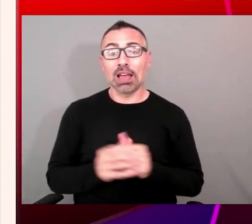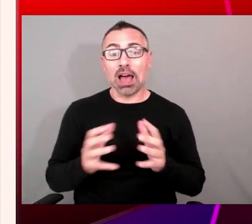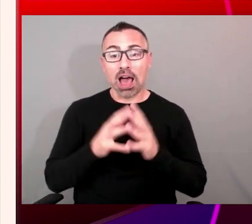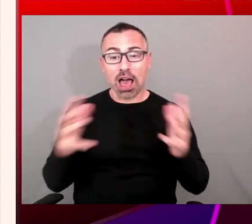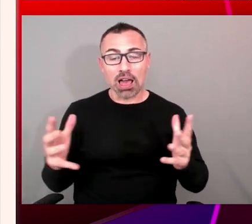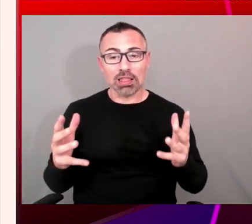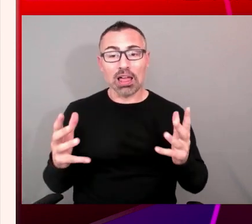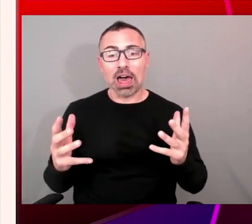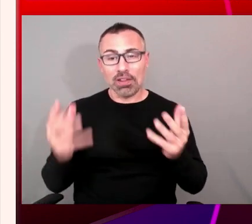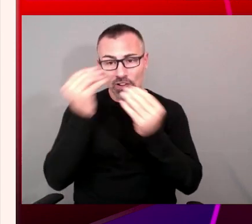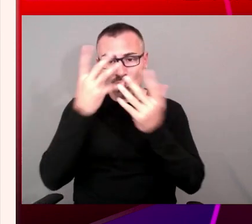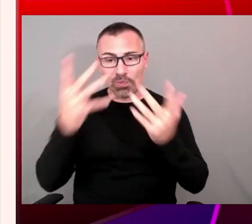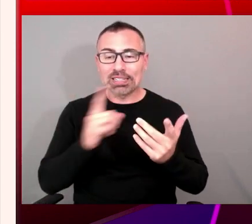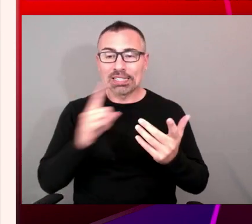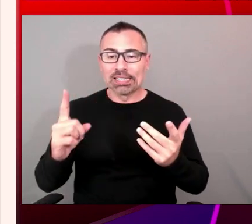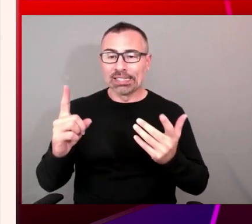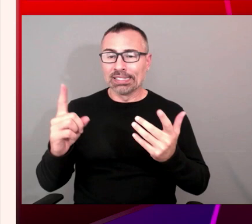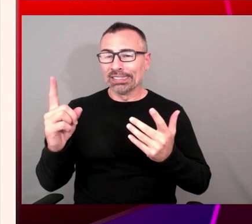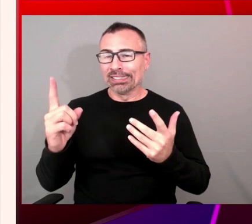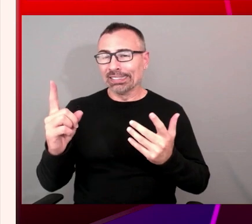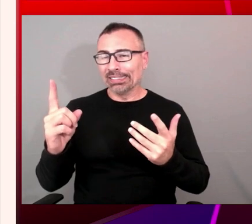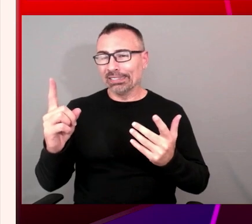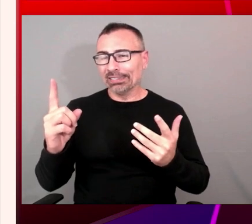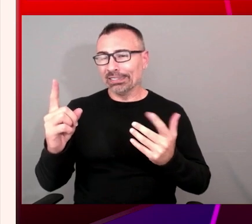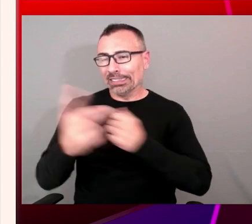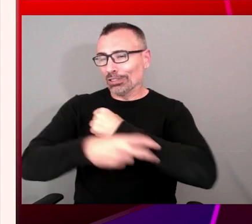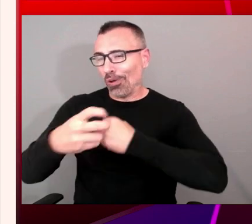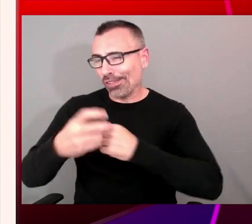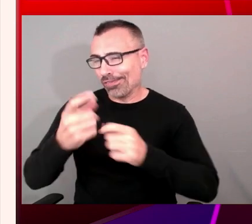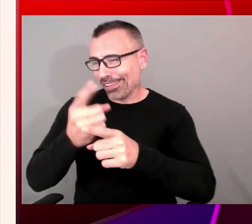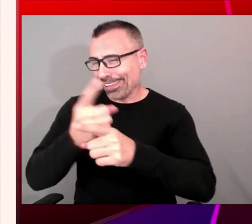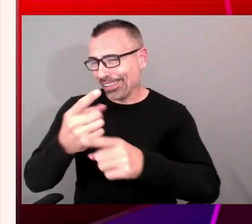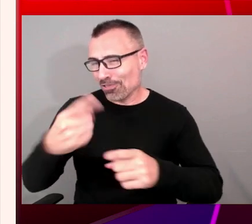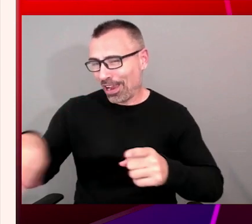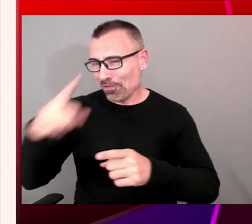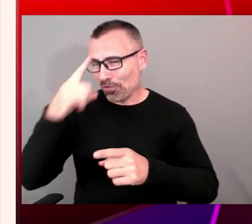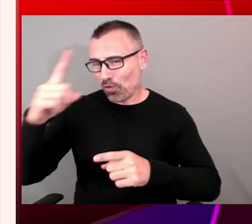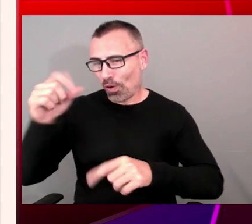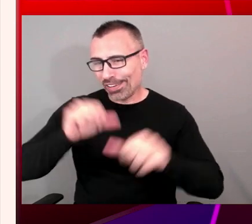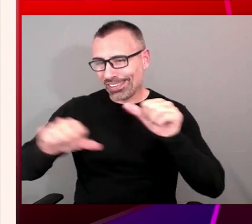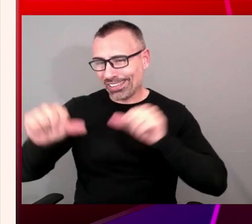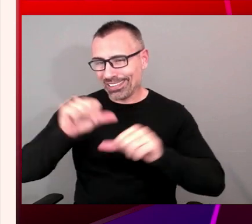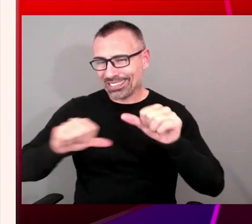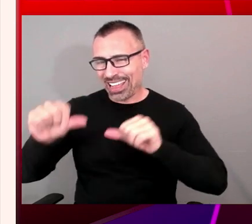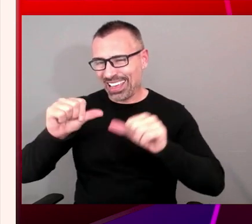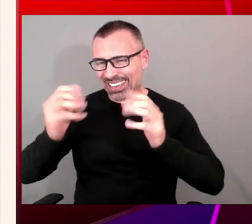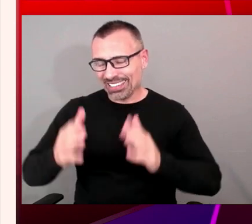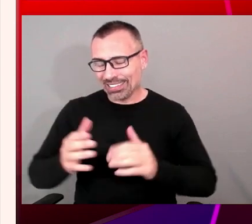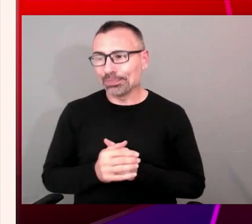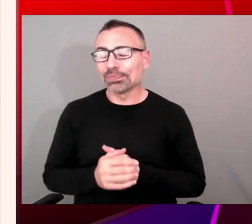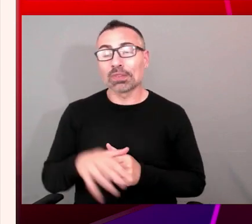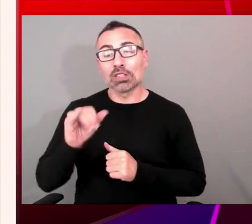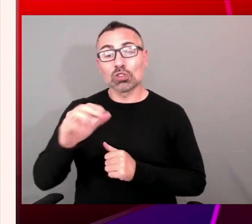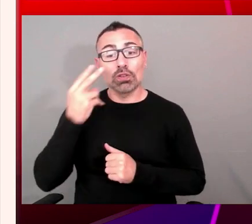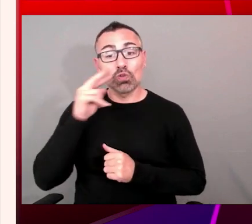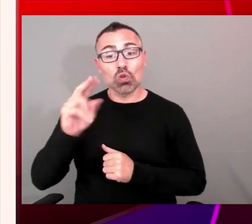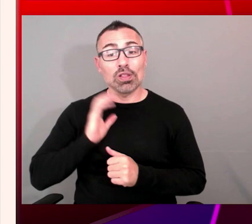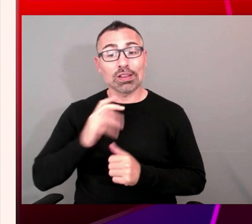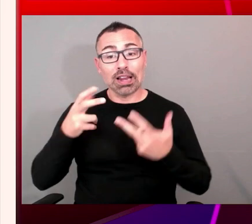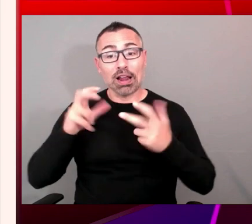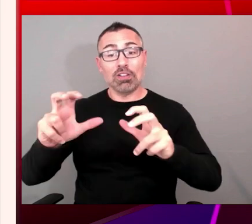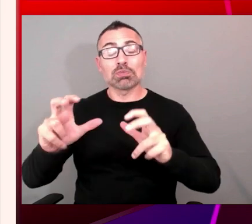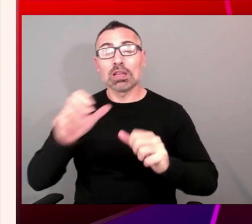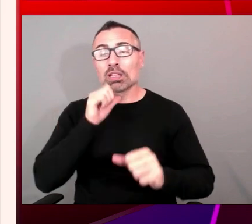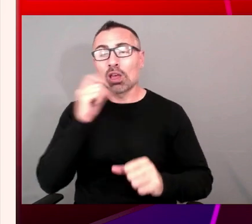Yes. If you look at our investments, especially in this past month, like not just with Amazon Omics that we launched